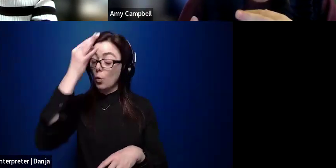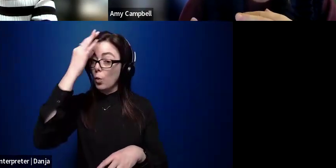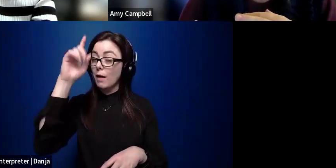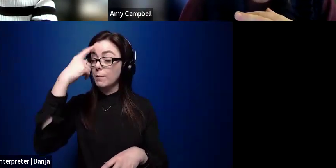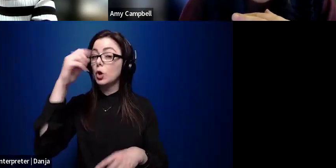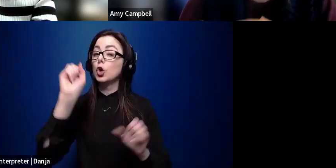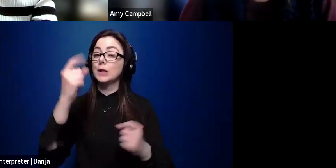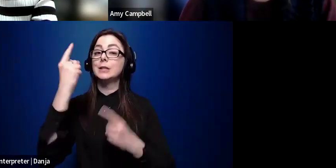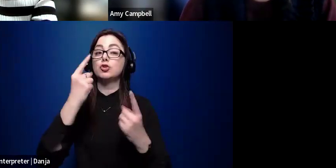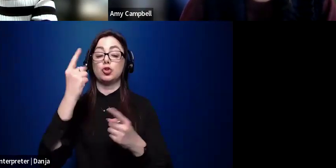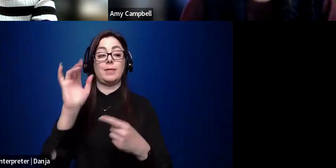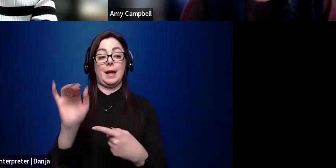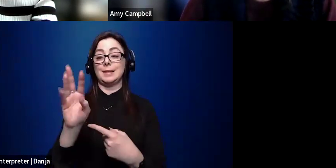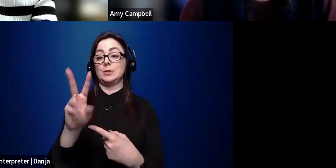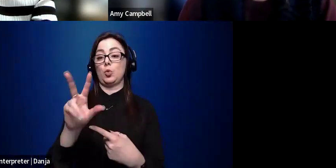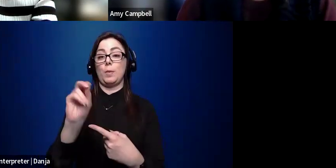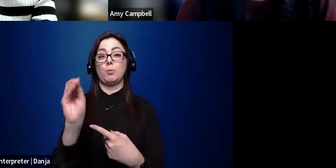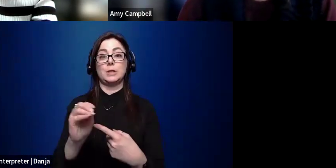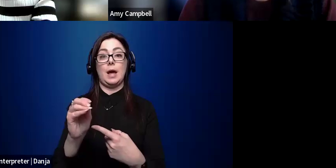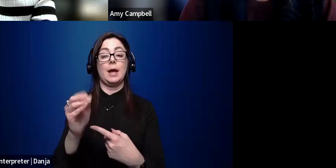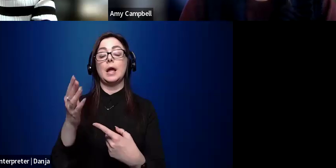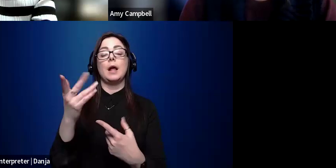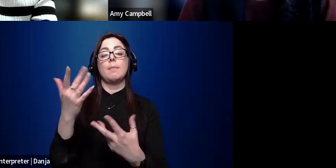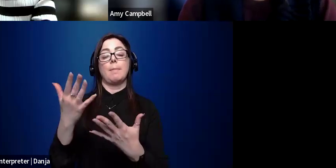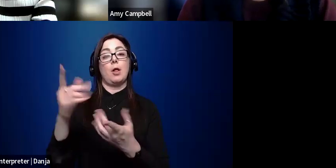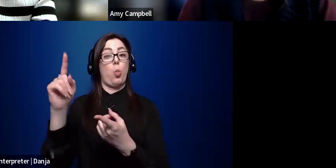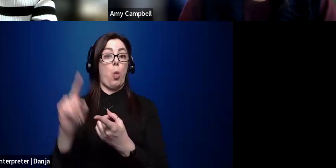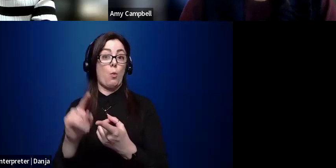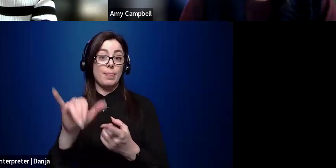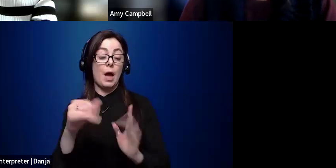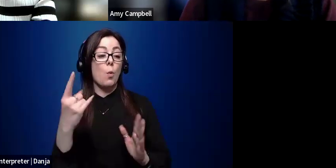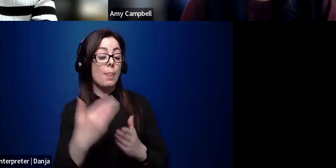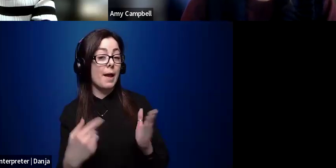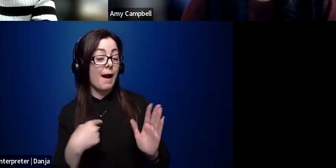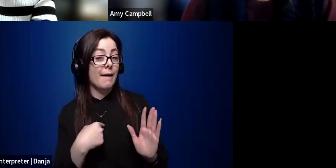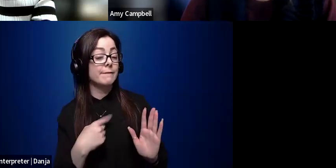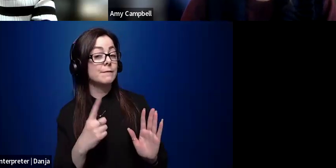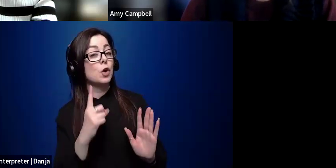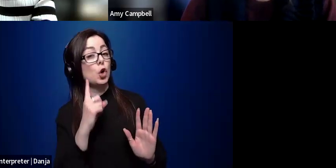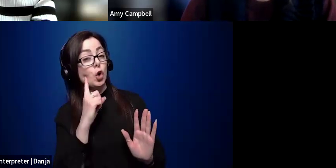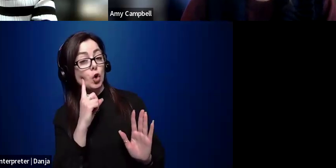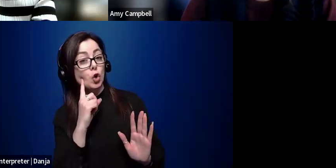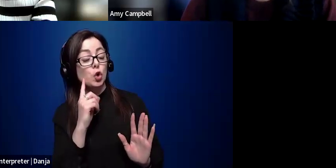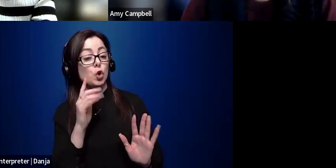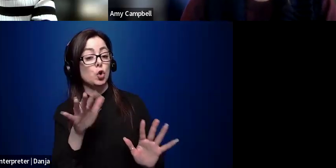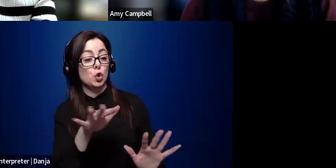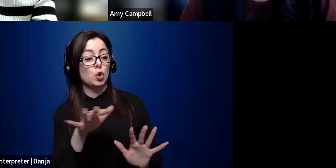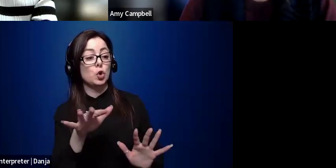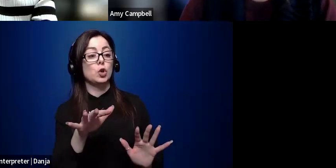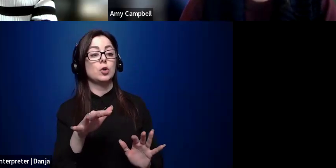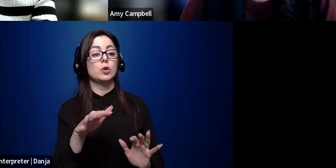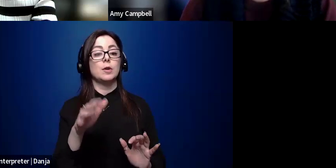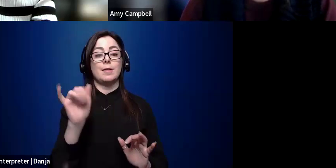at different factors. One thing I've heard of criticism is that it